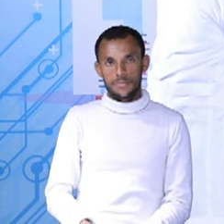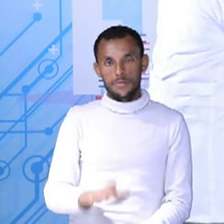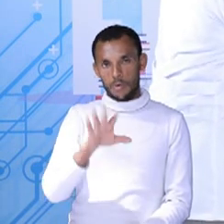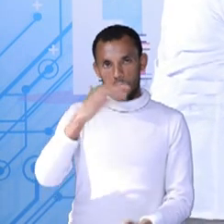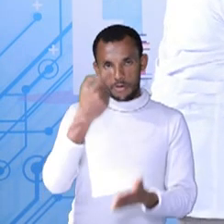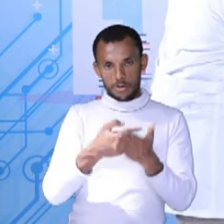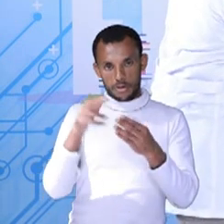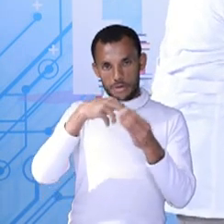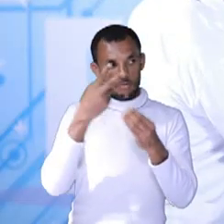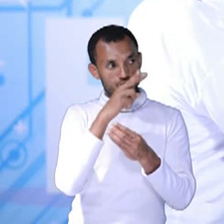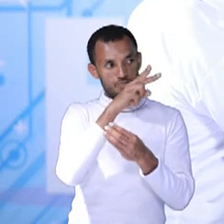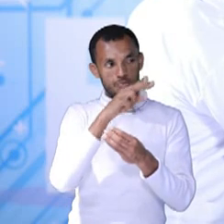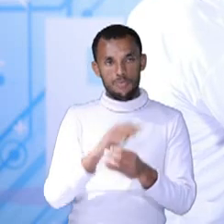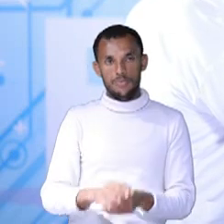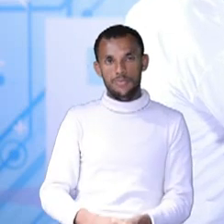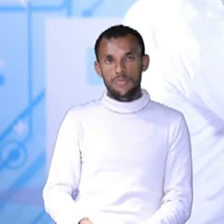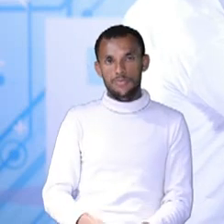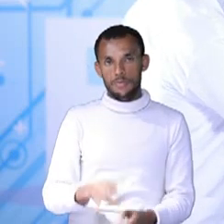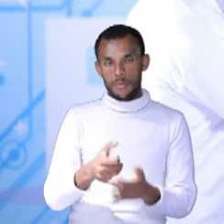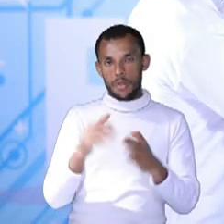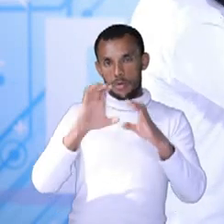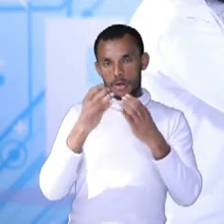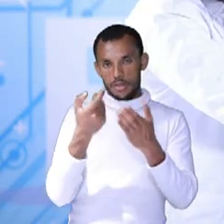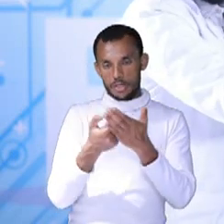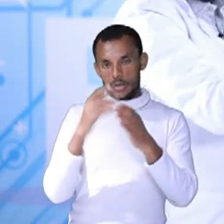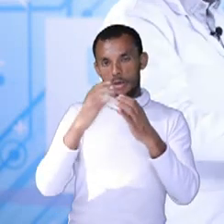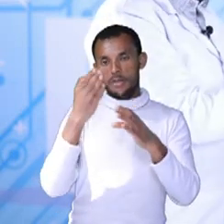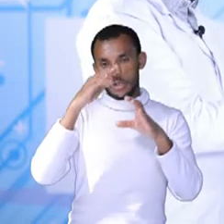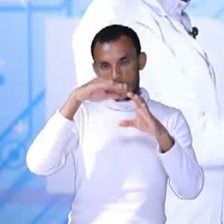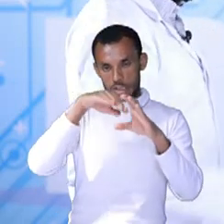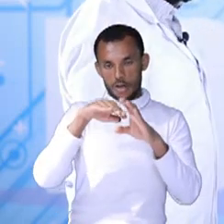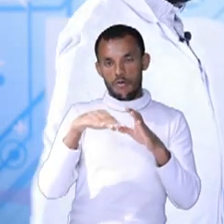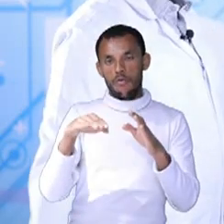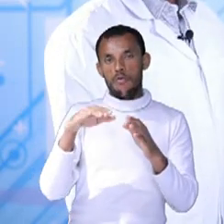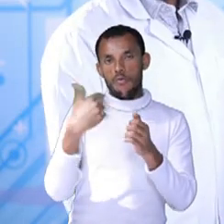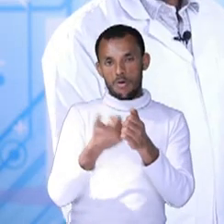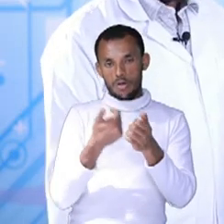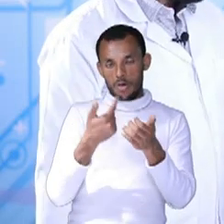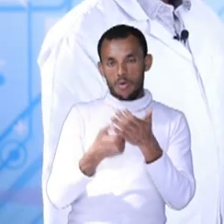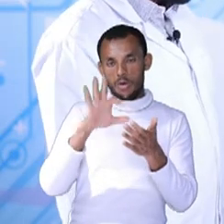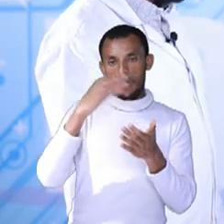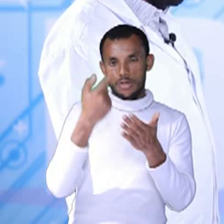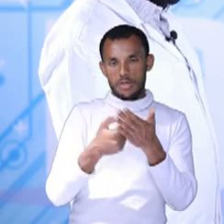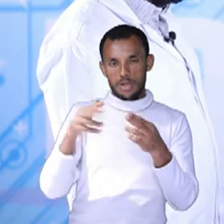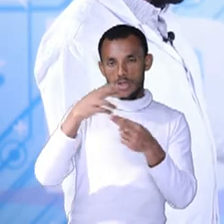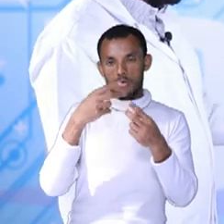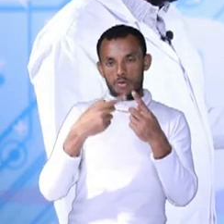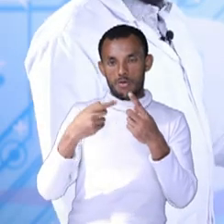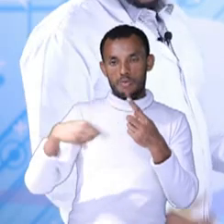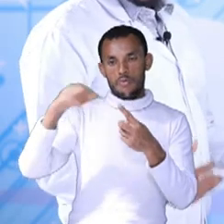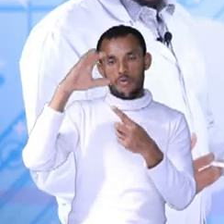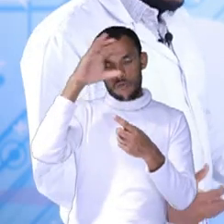You will have this region. This part, the inside is hollow. So you will have this region. So to